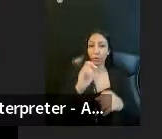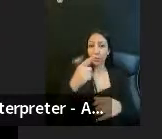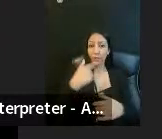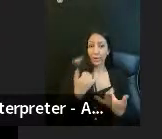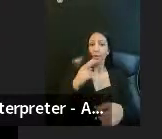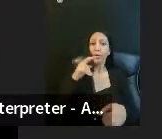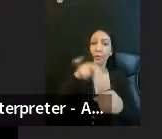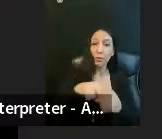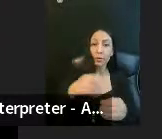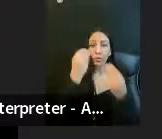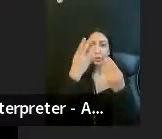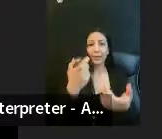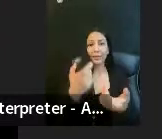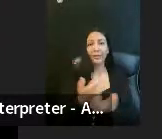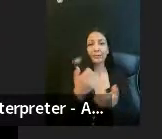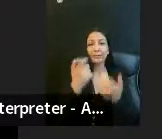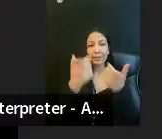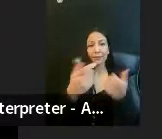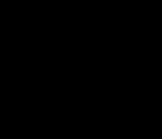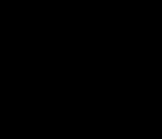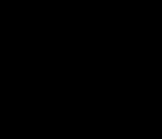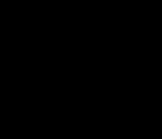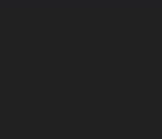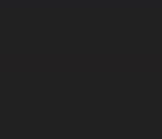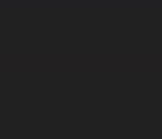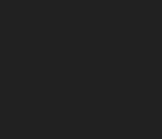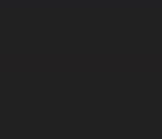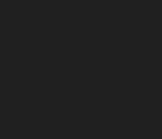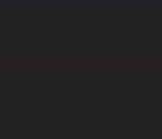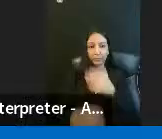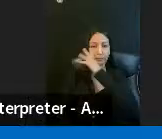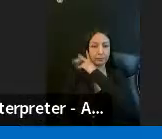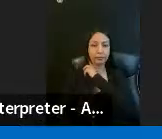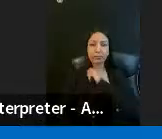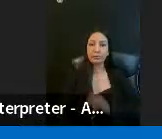you a little more information about that right now.